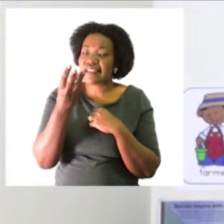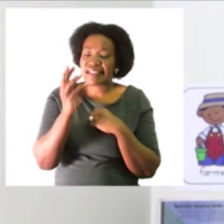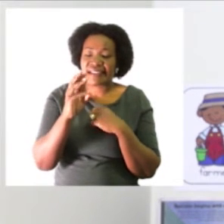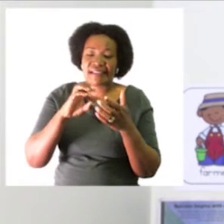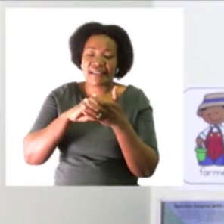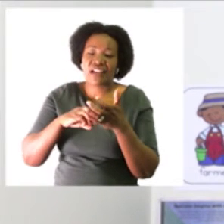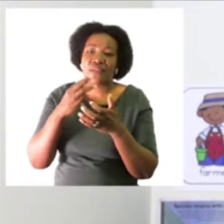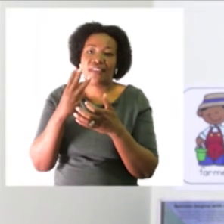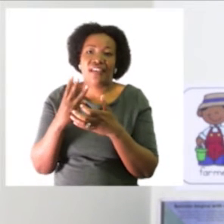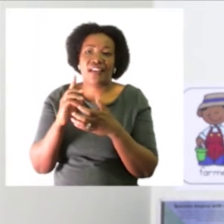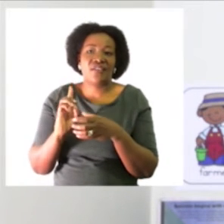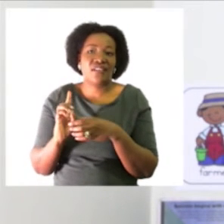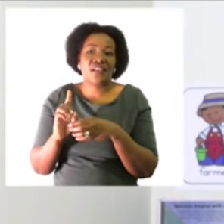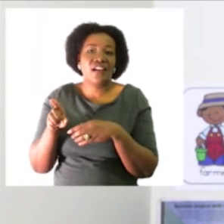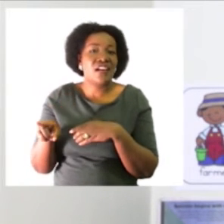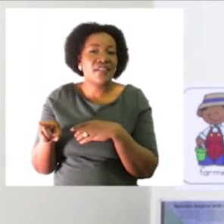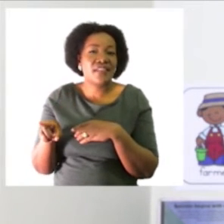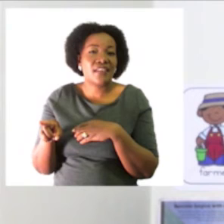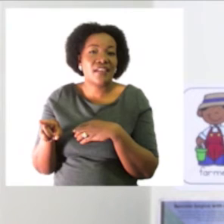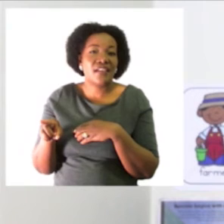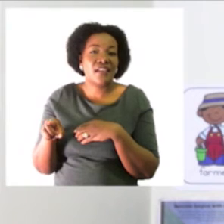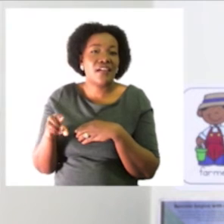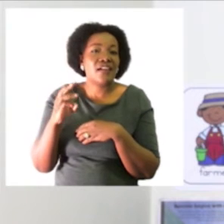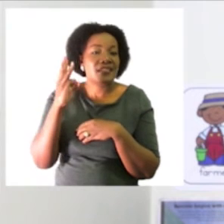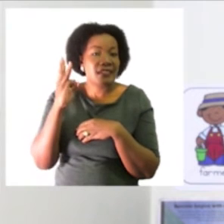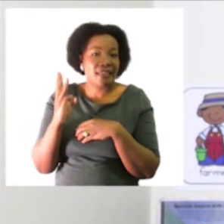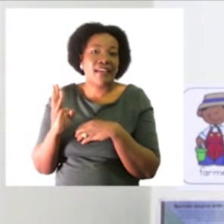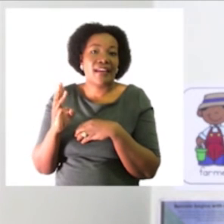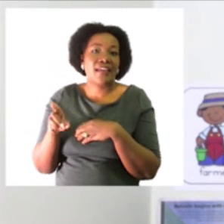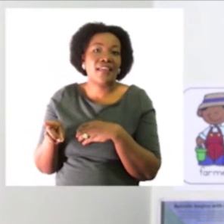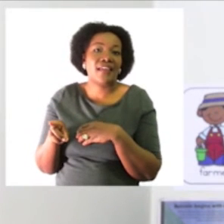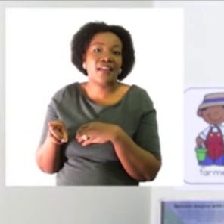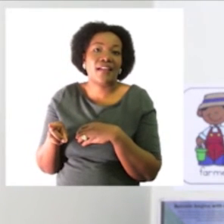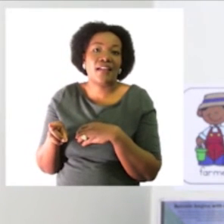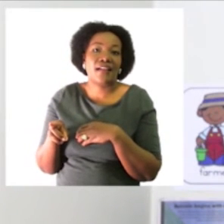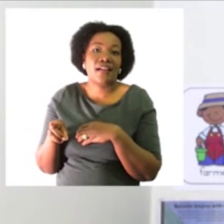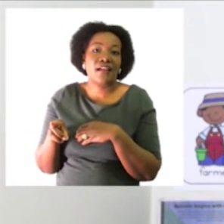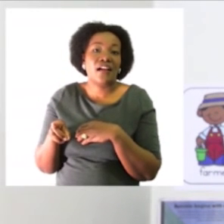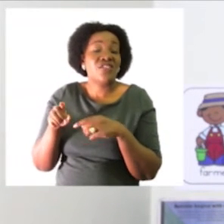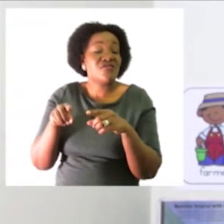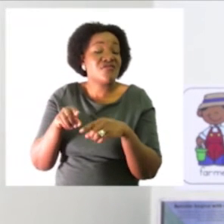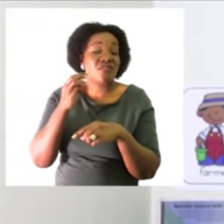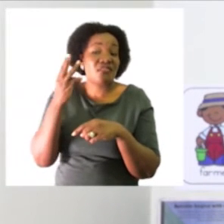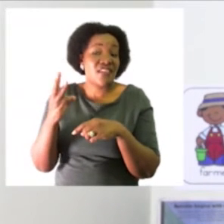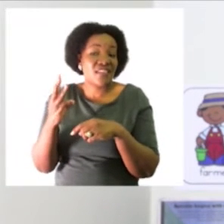a 3 from the 6? 3 also here. So this one's become a